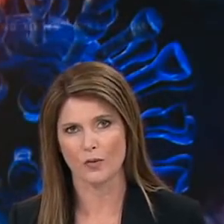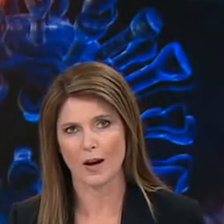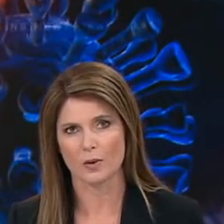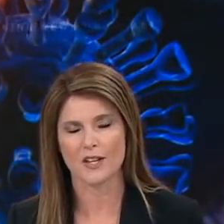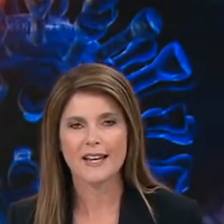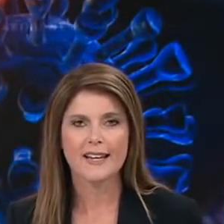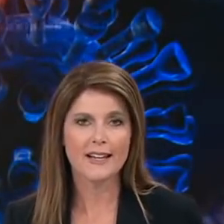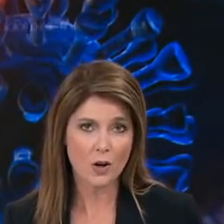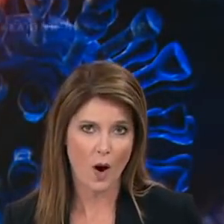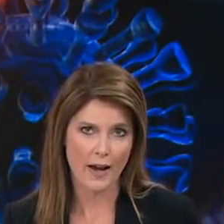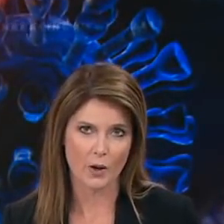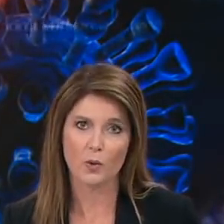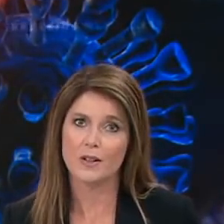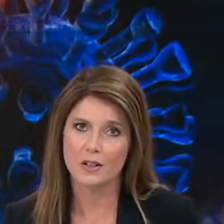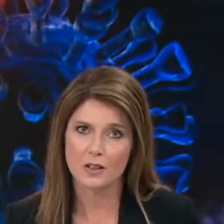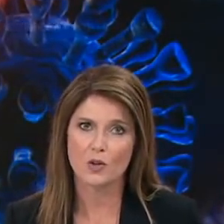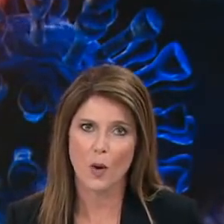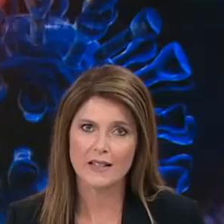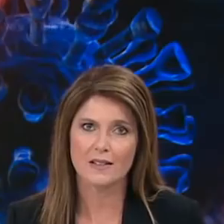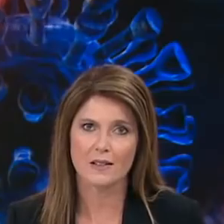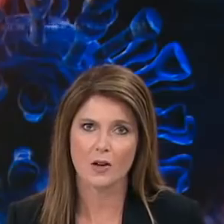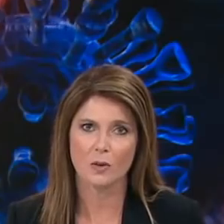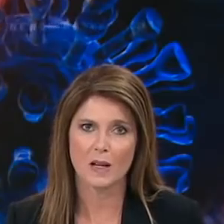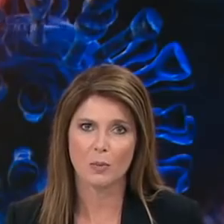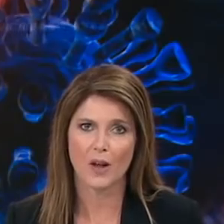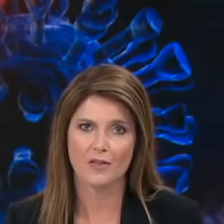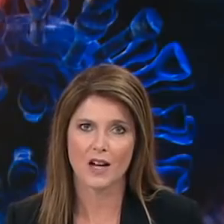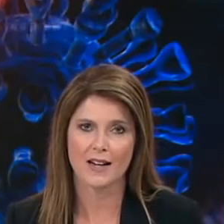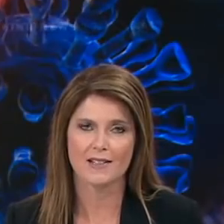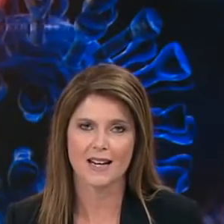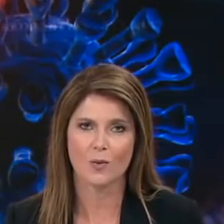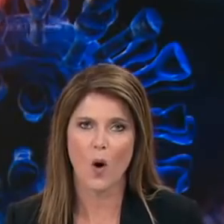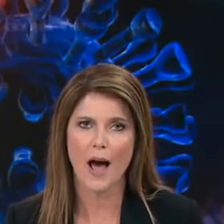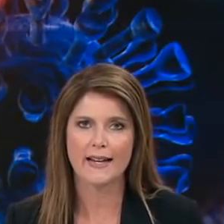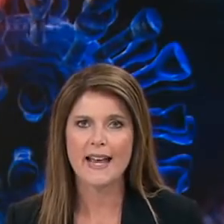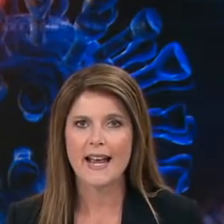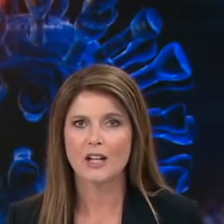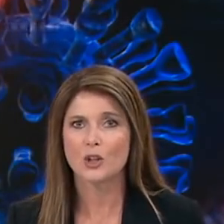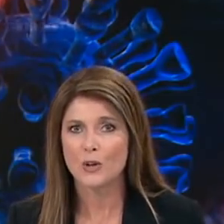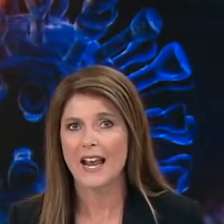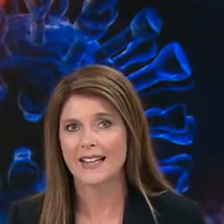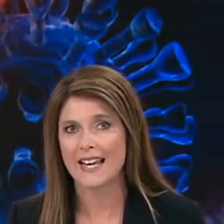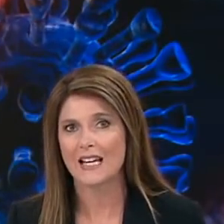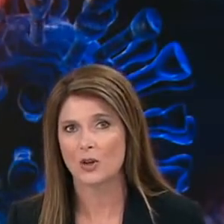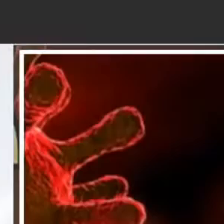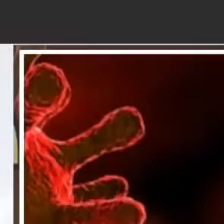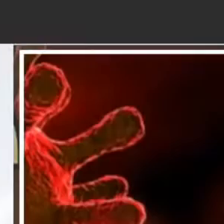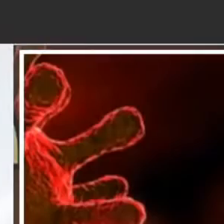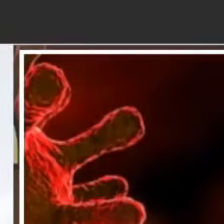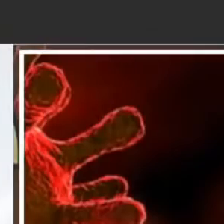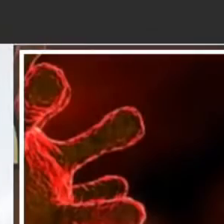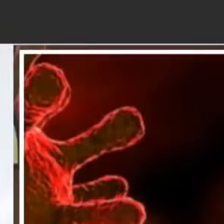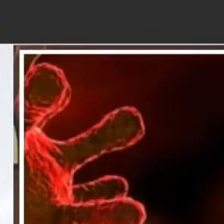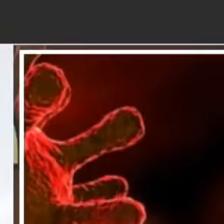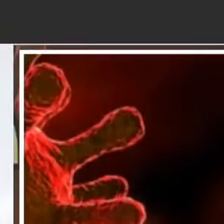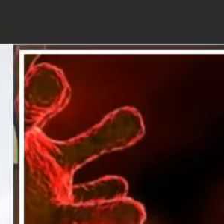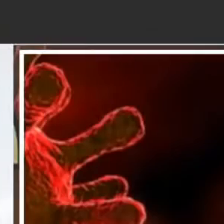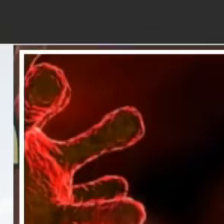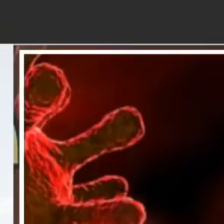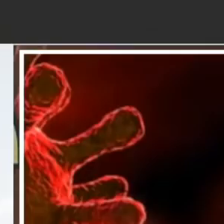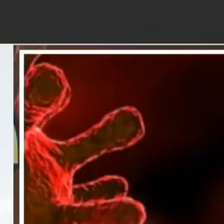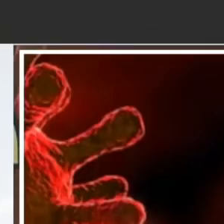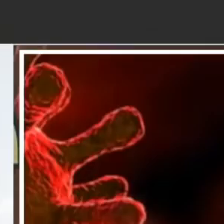of coronavirus in Ohio. Nearly 2,600 people have died statewide, including a Lake Erie Correctional